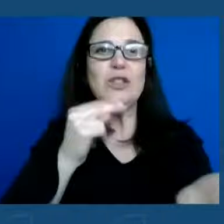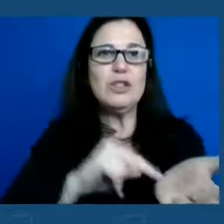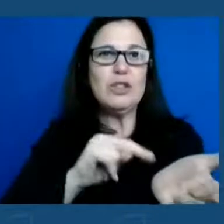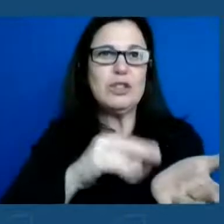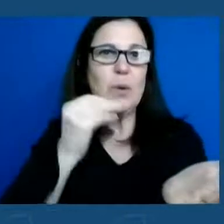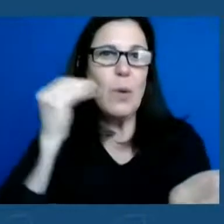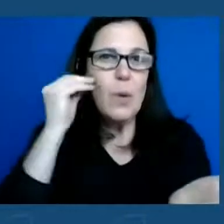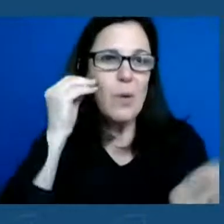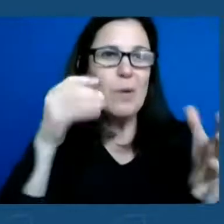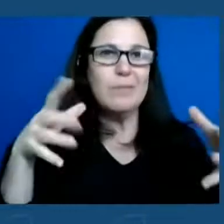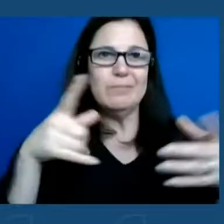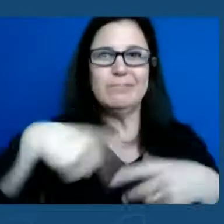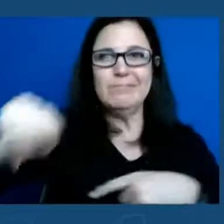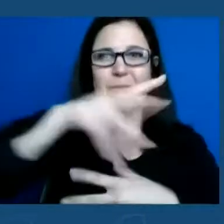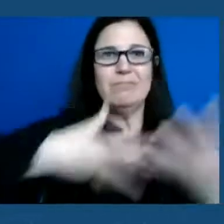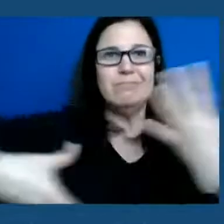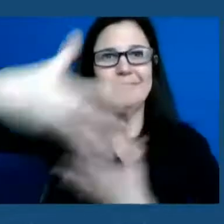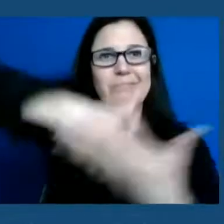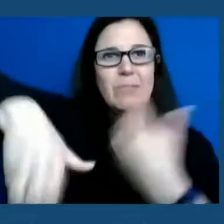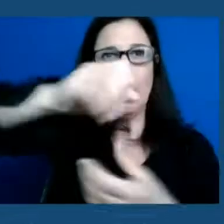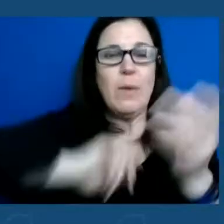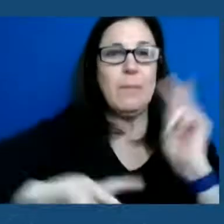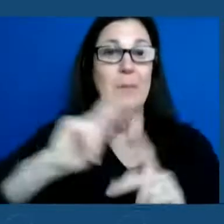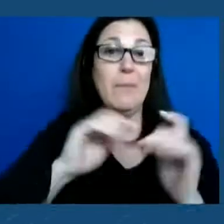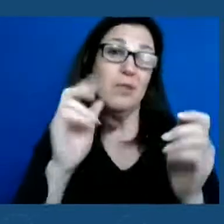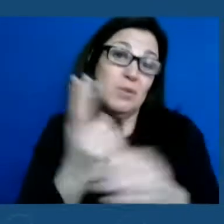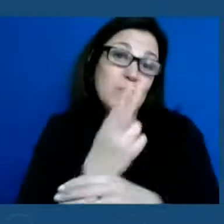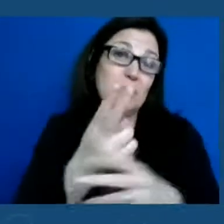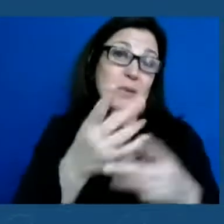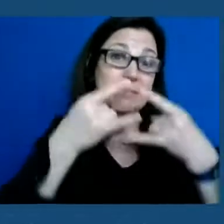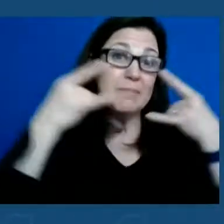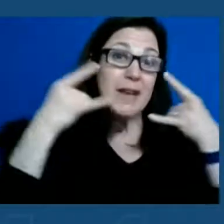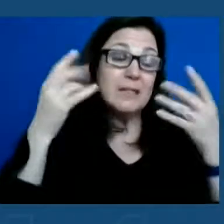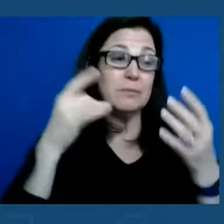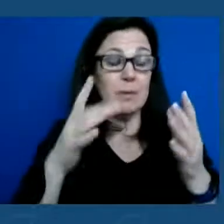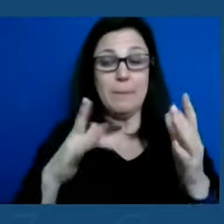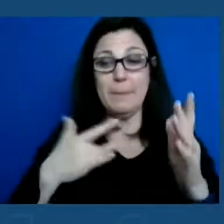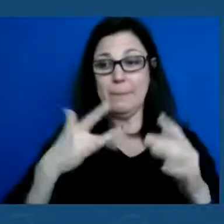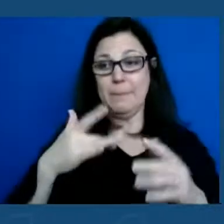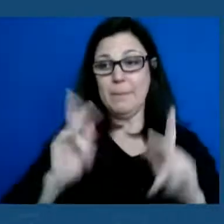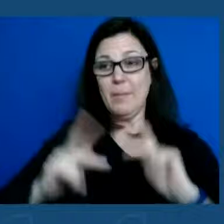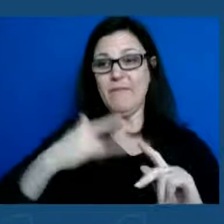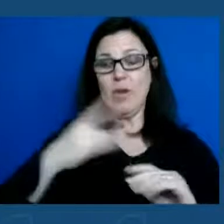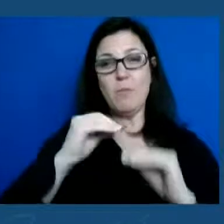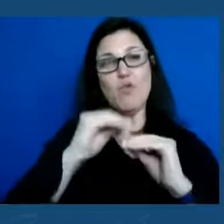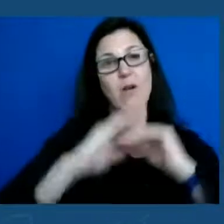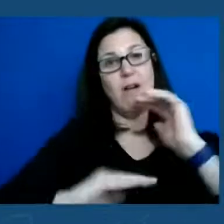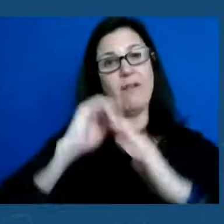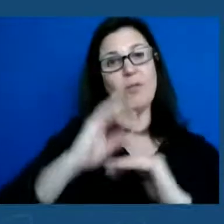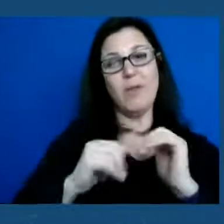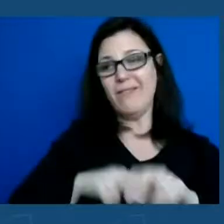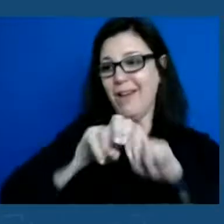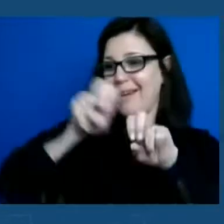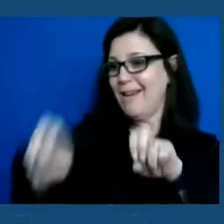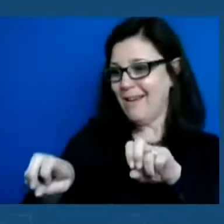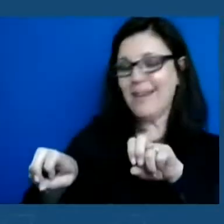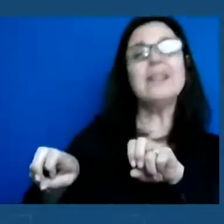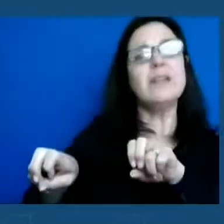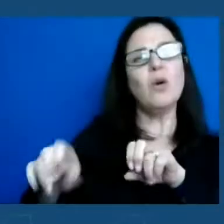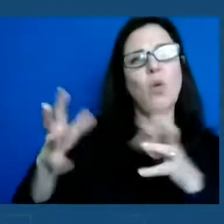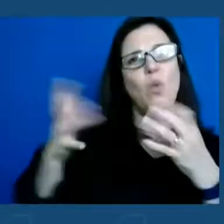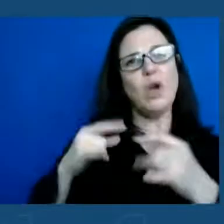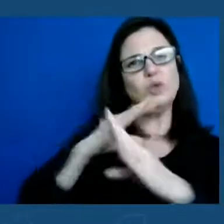in public transit, sitting really close to somebody, to know that people are protecting themselves. And again, this is very much in the short term.